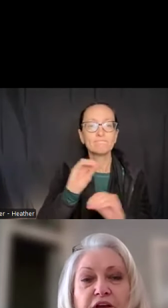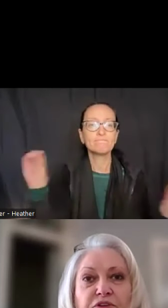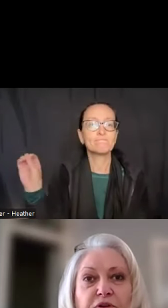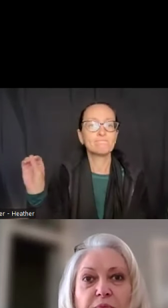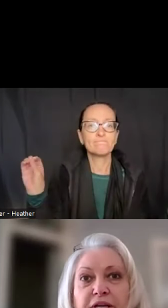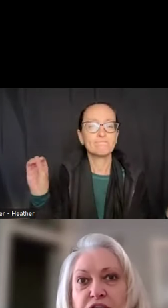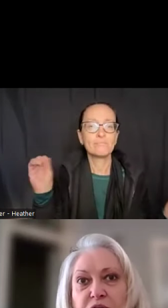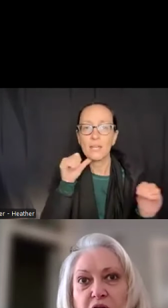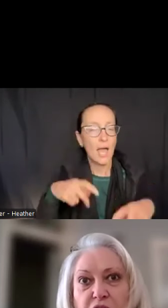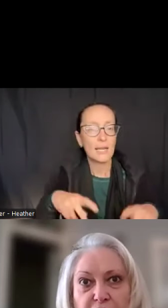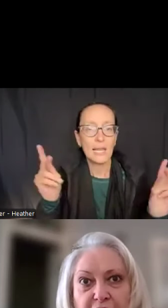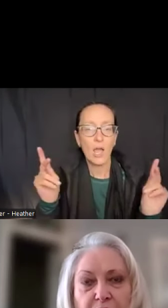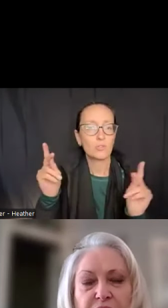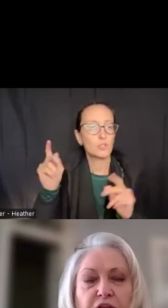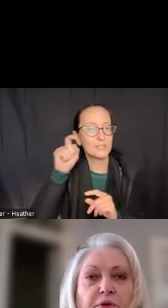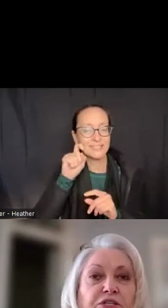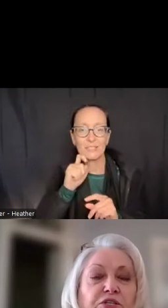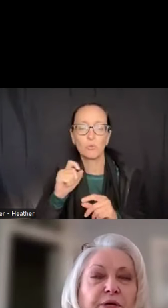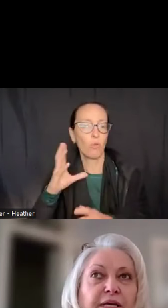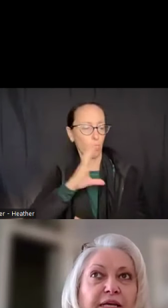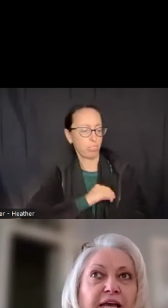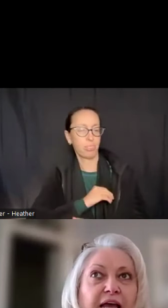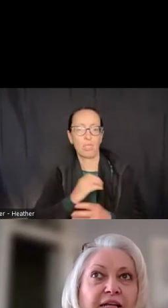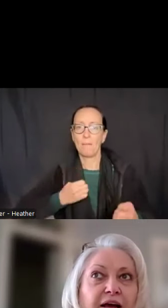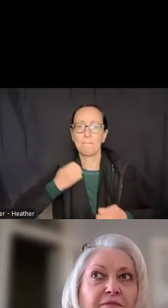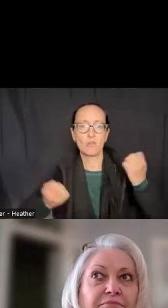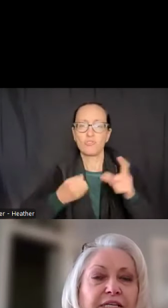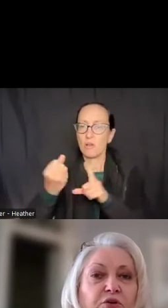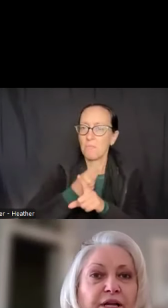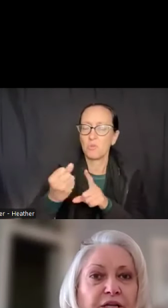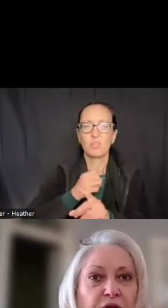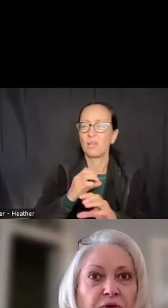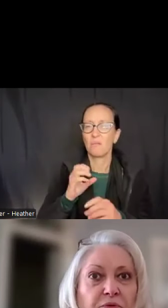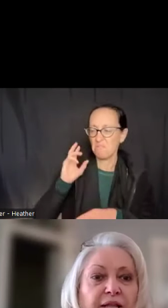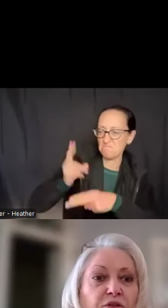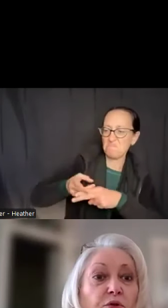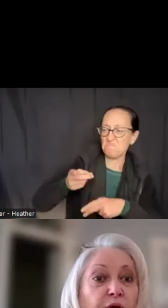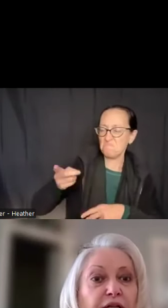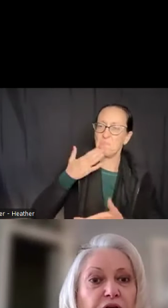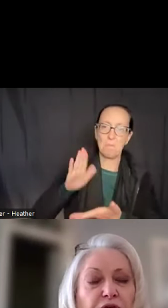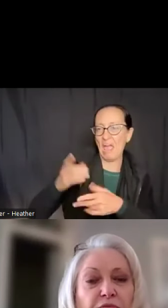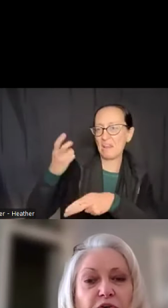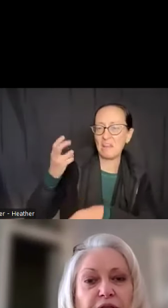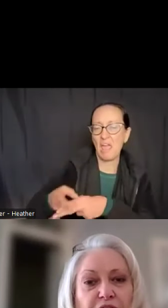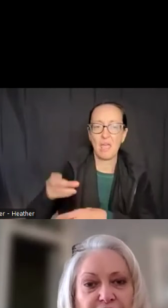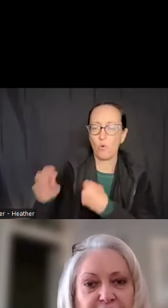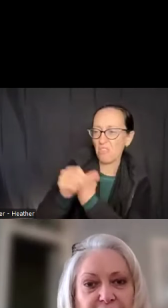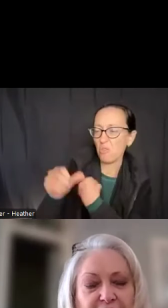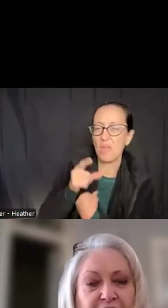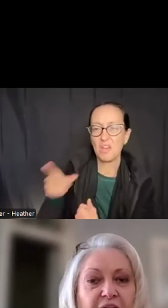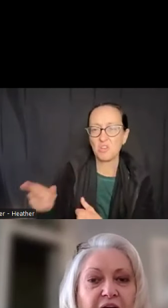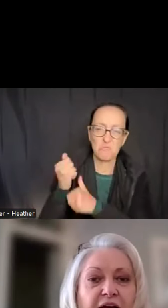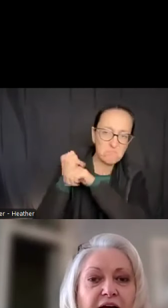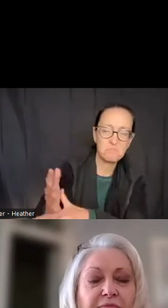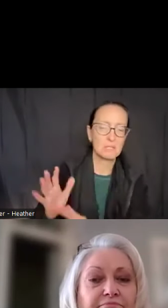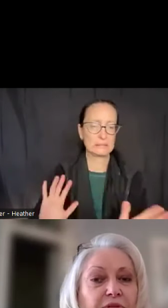abuse. So nobody should be calling you names. Nobody should be denigrating you or threatening you verbally or